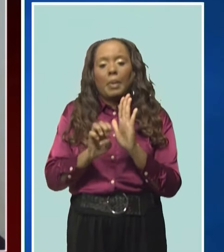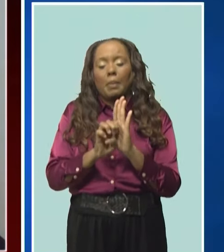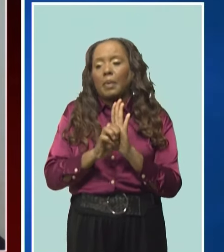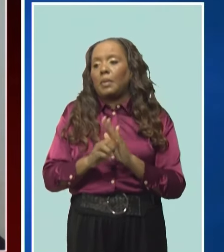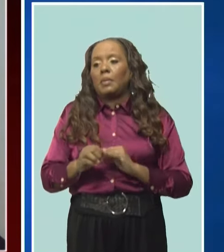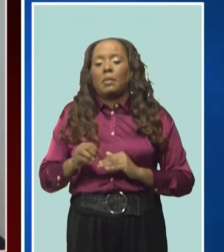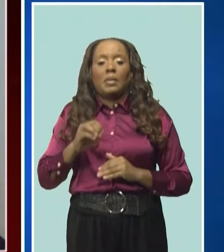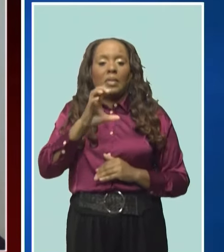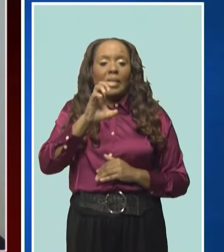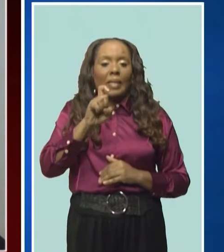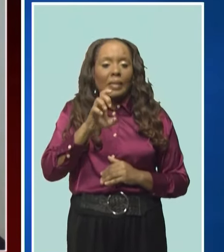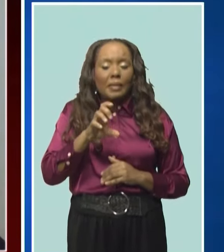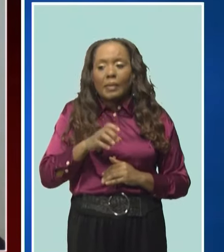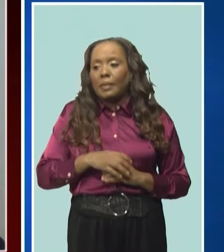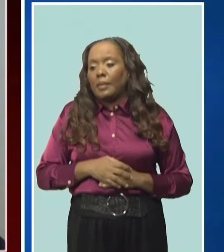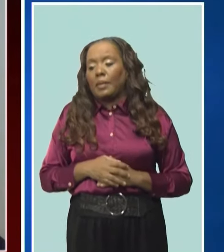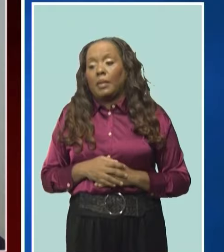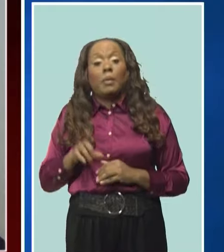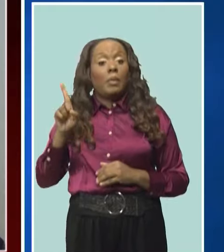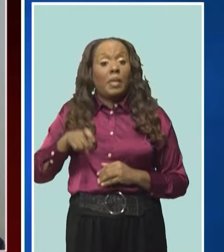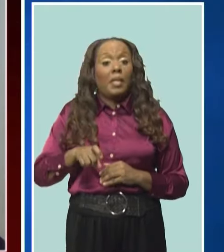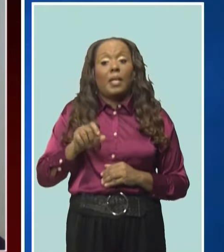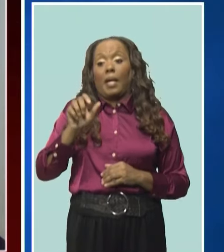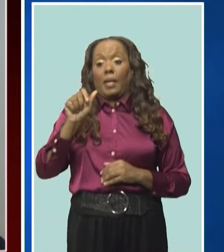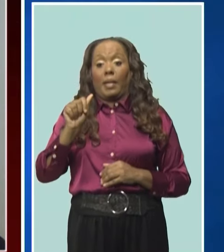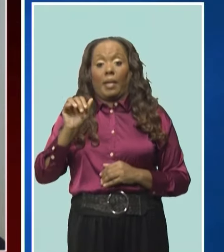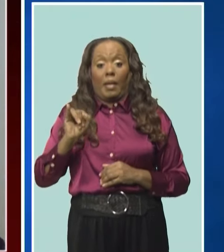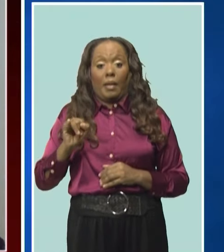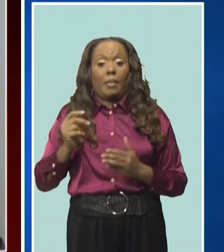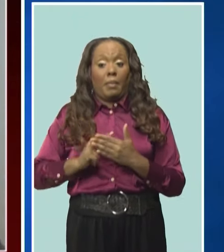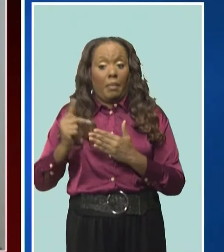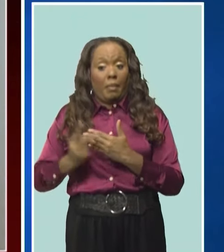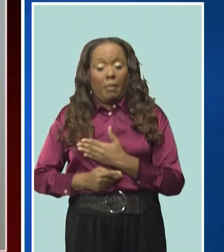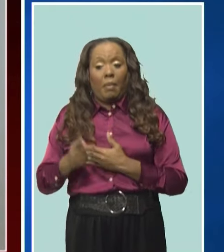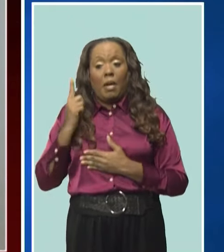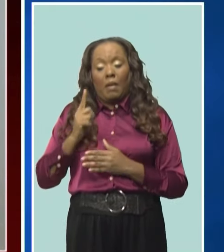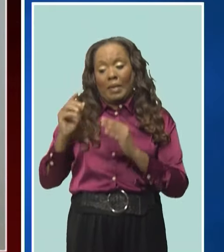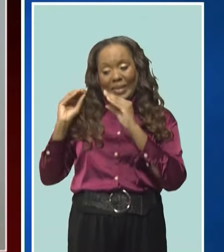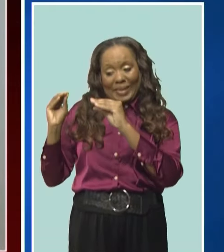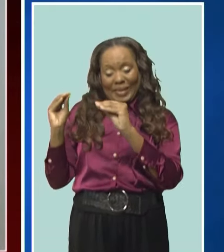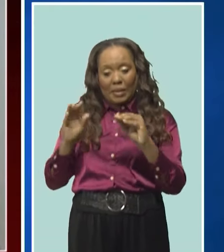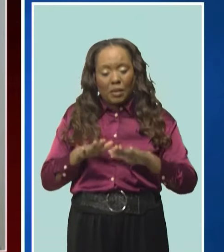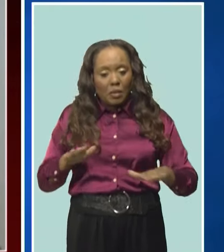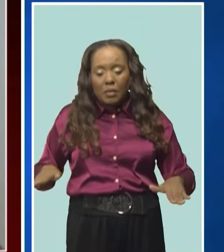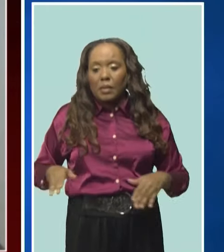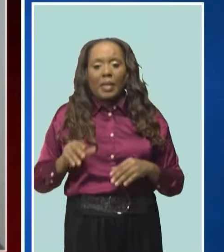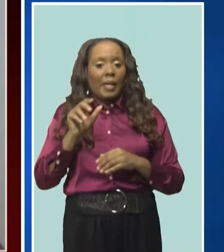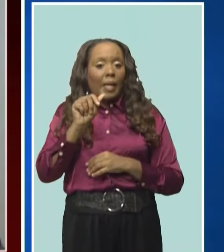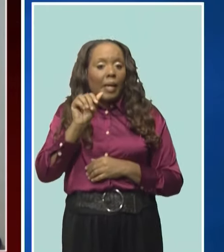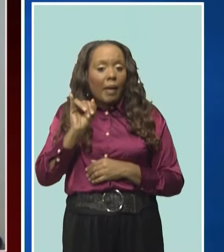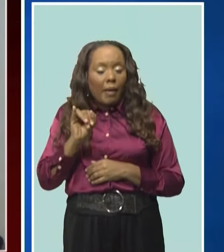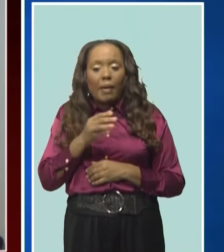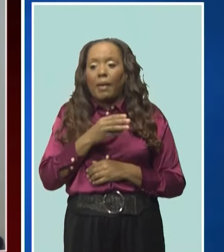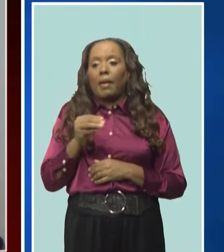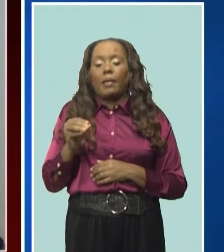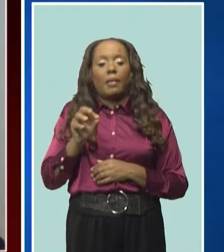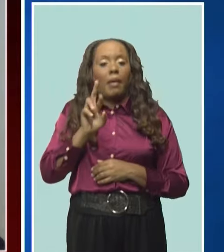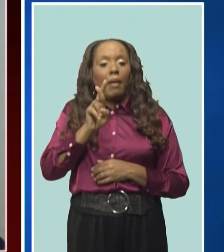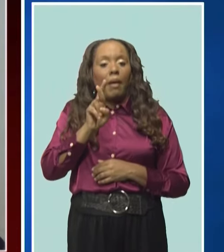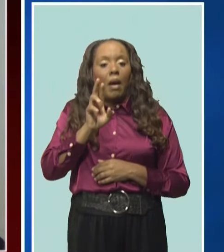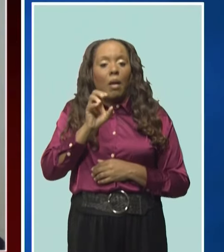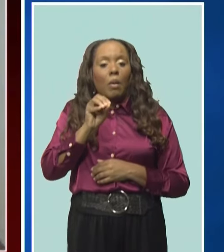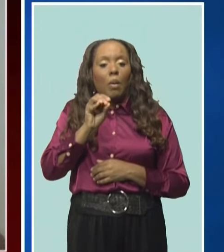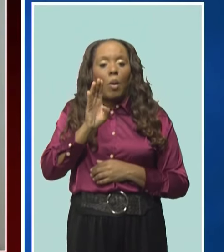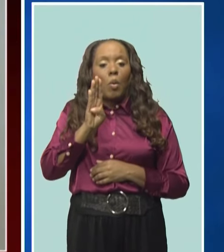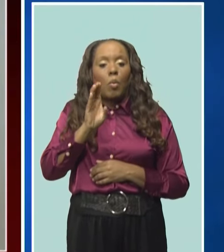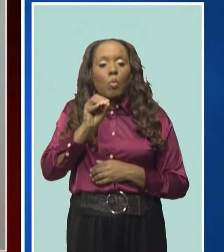then have a really AI program that could develop from such a young age, like what we're doing with robotics and so forth. We need to start AI